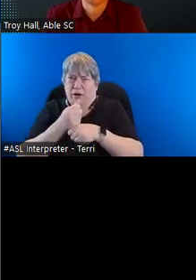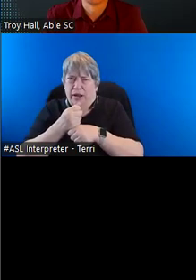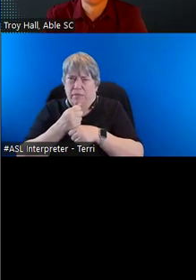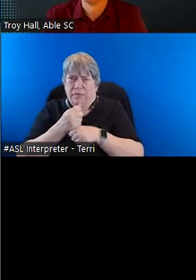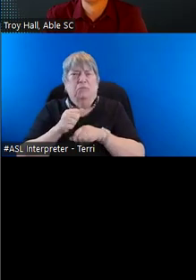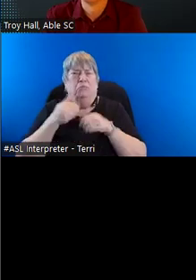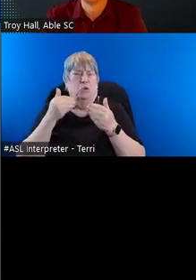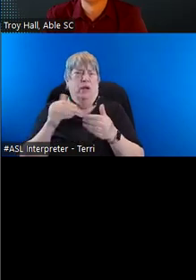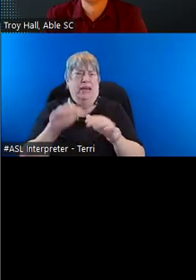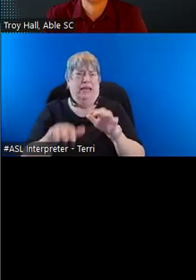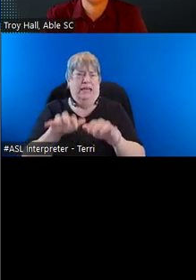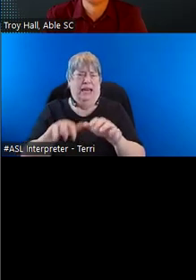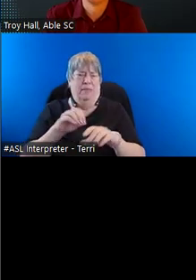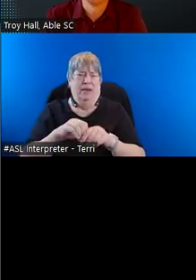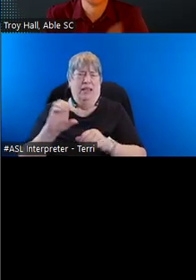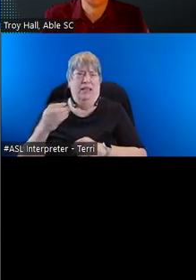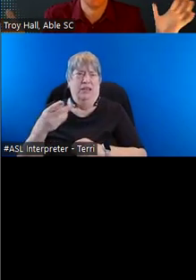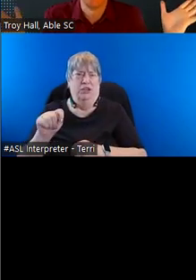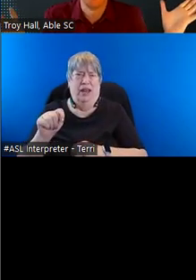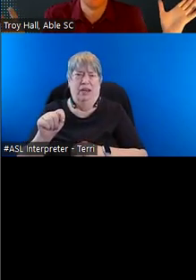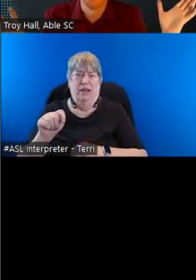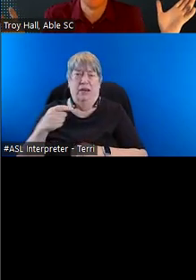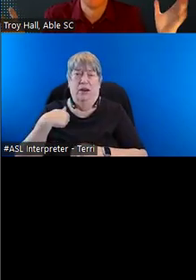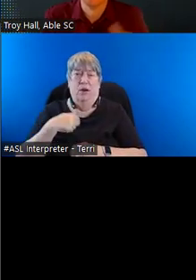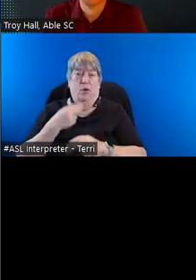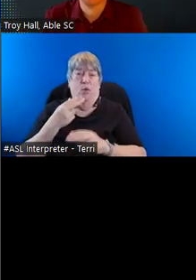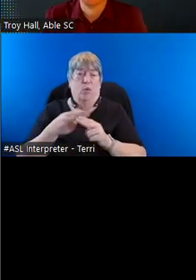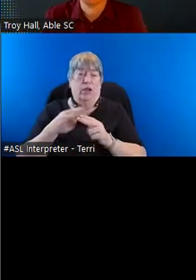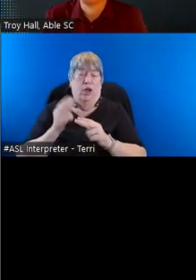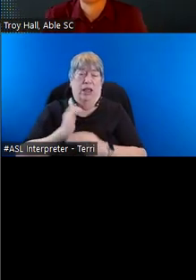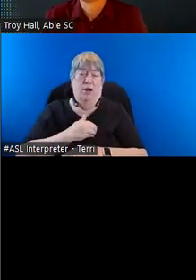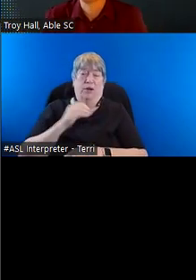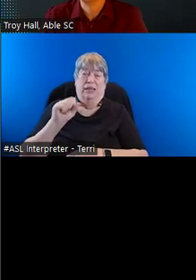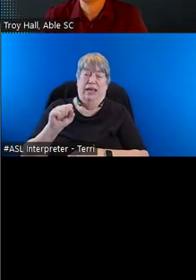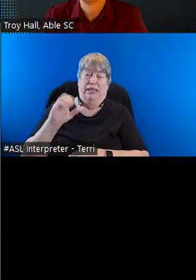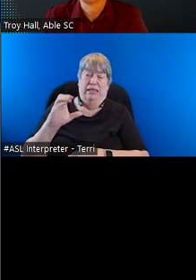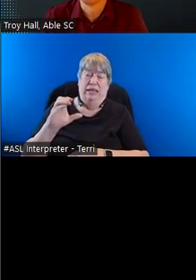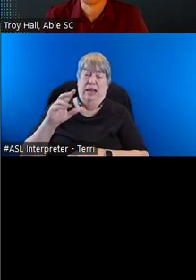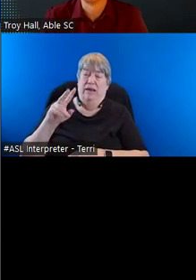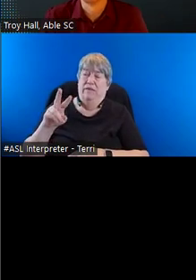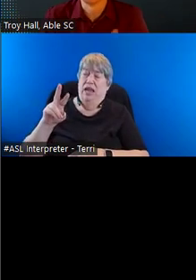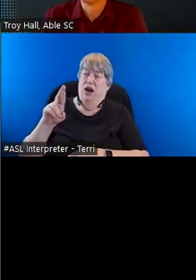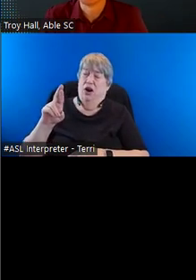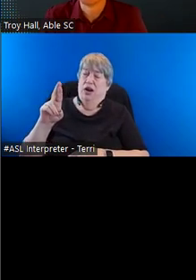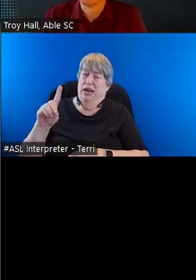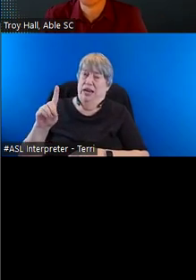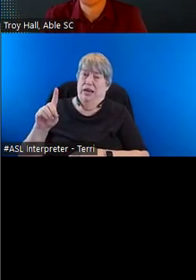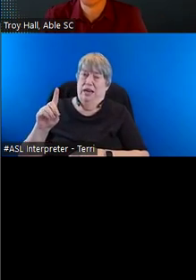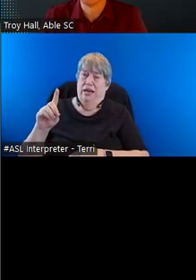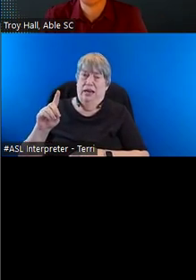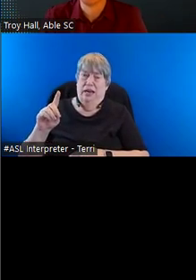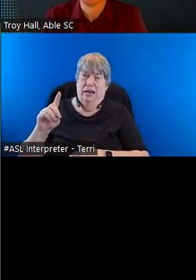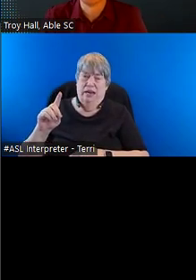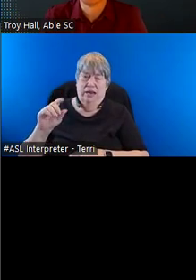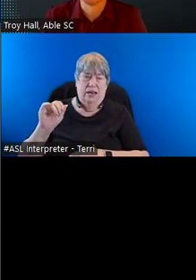throw it in the chat. We call ours SCVRD. Oh, that one just says Mrs. to